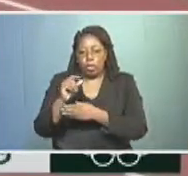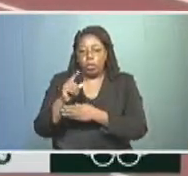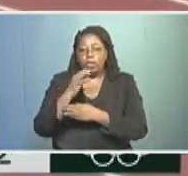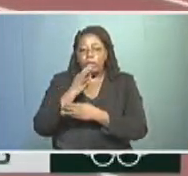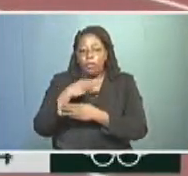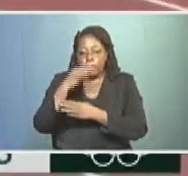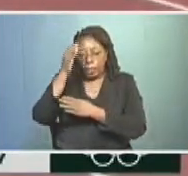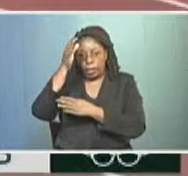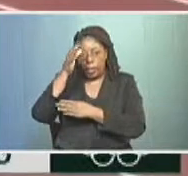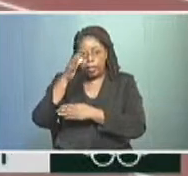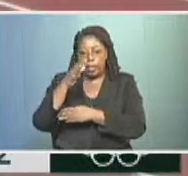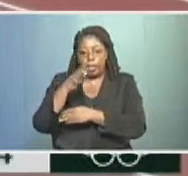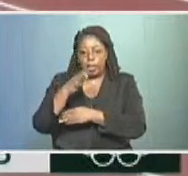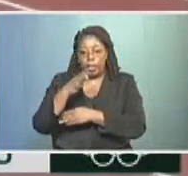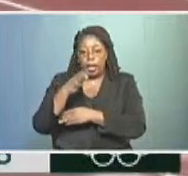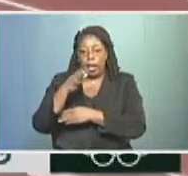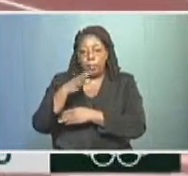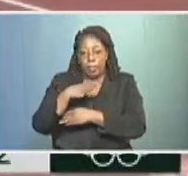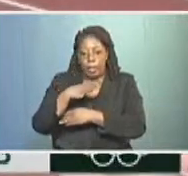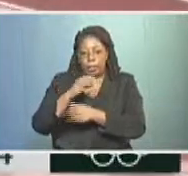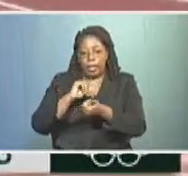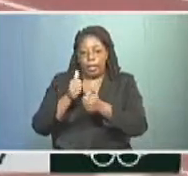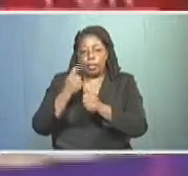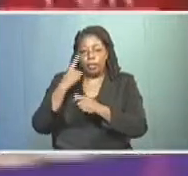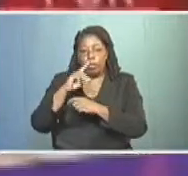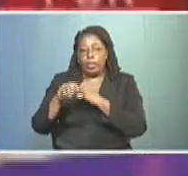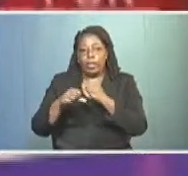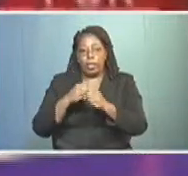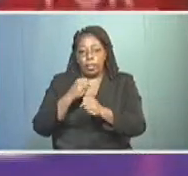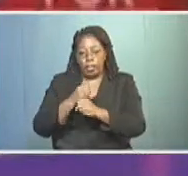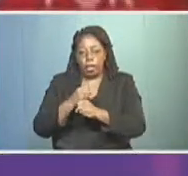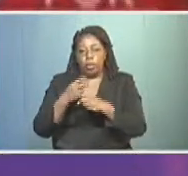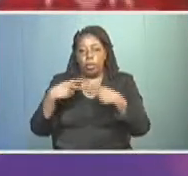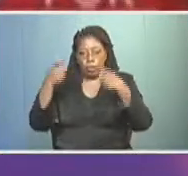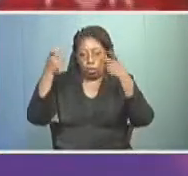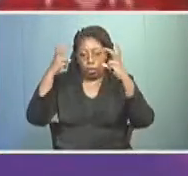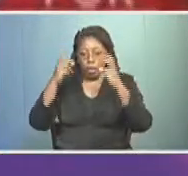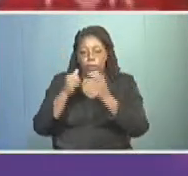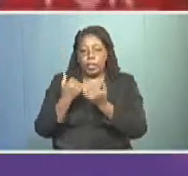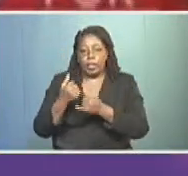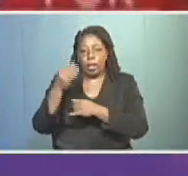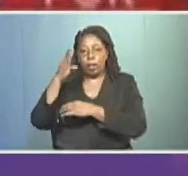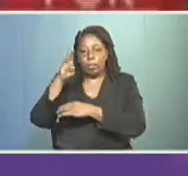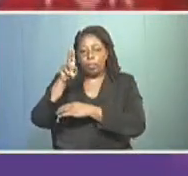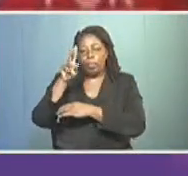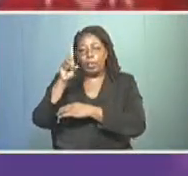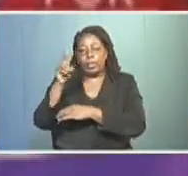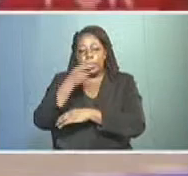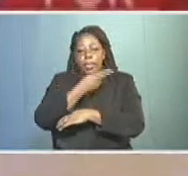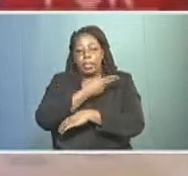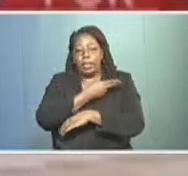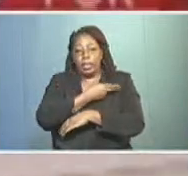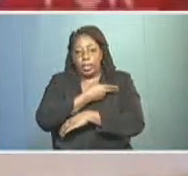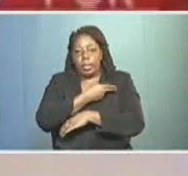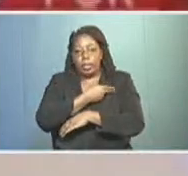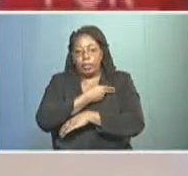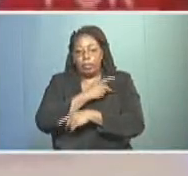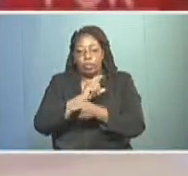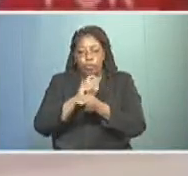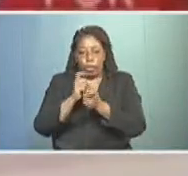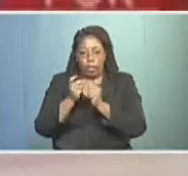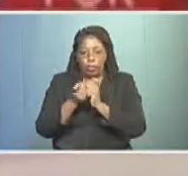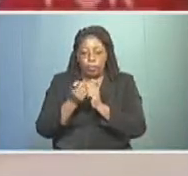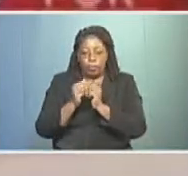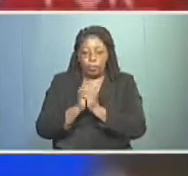Female Athlete of the Year will be crowned. Well, Buddy Hield has changed his representation, signing with Icona